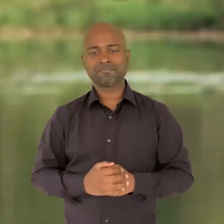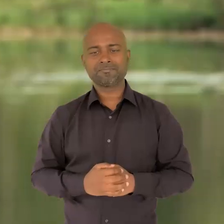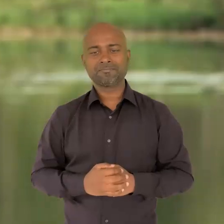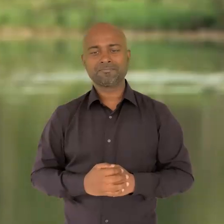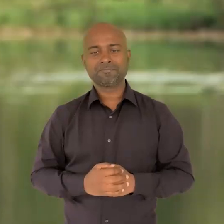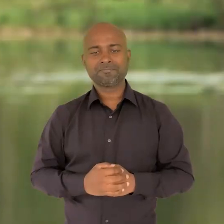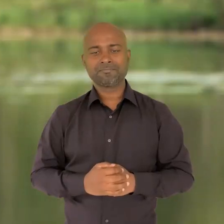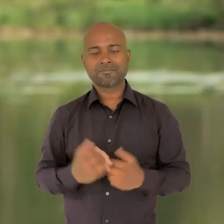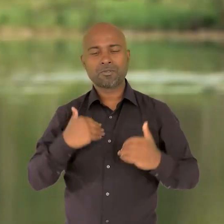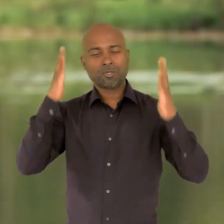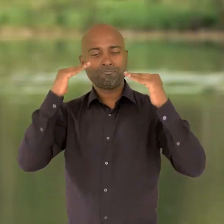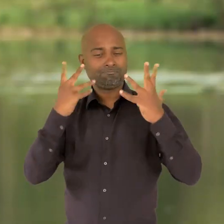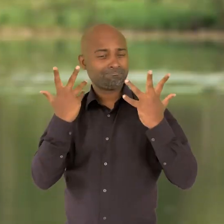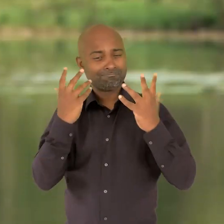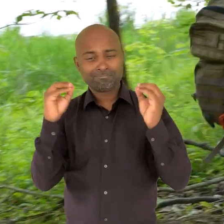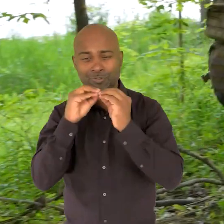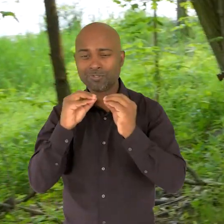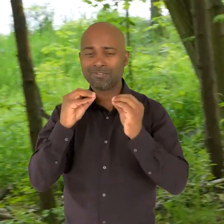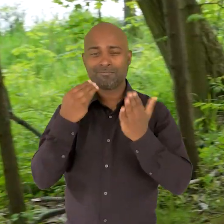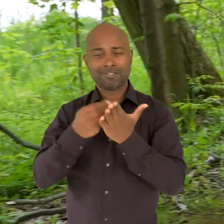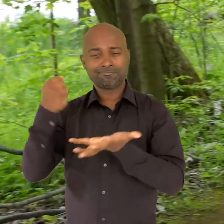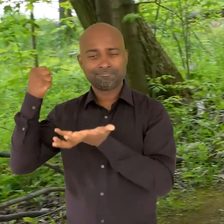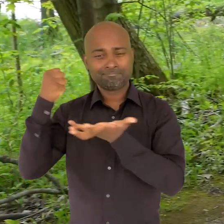I'm hoping to see that there's more money poured